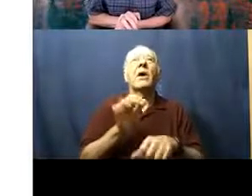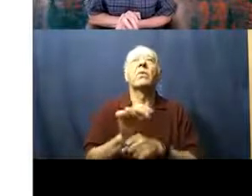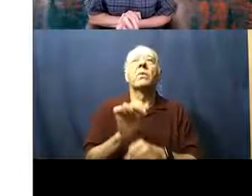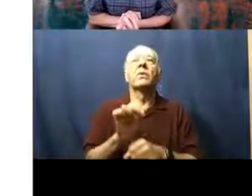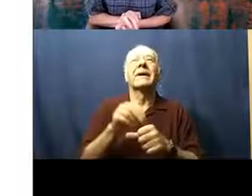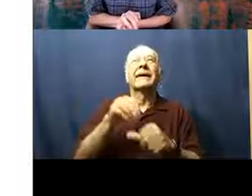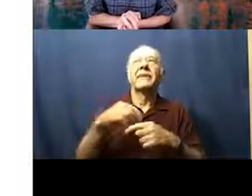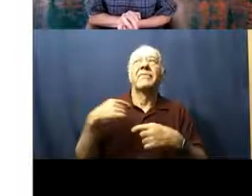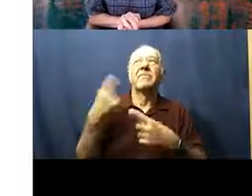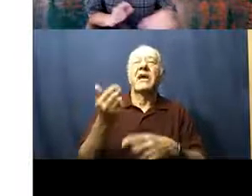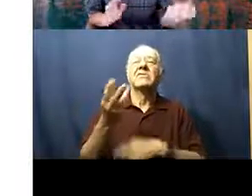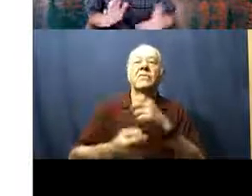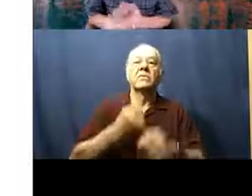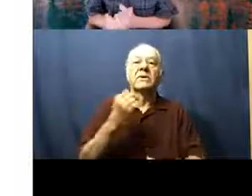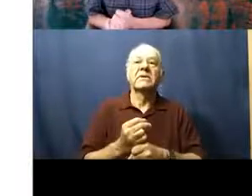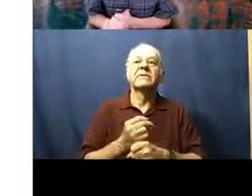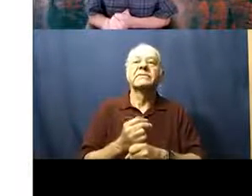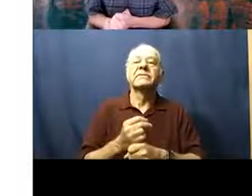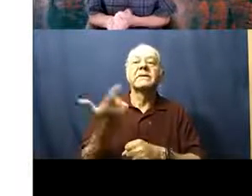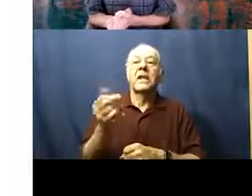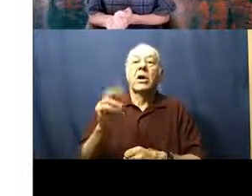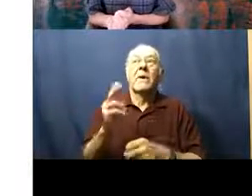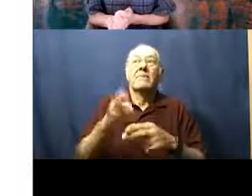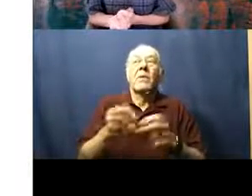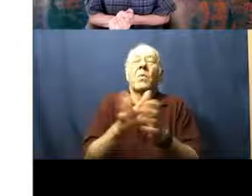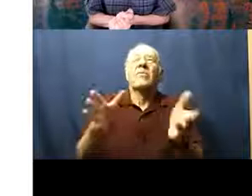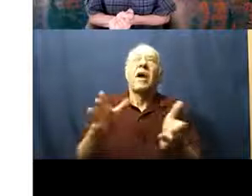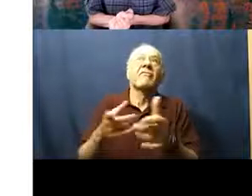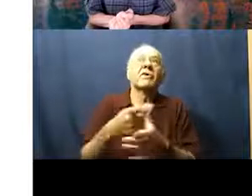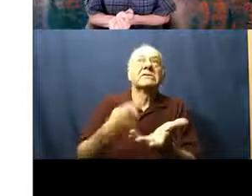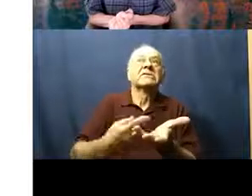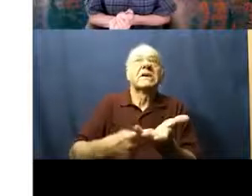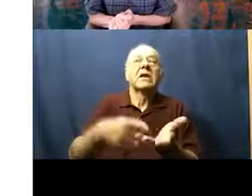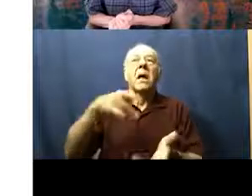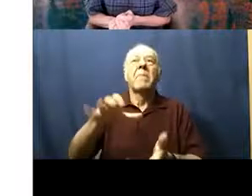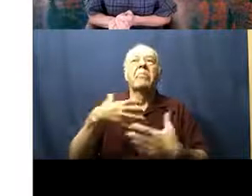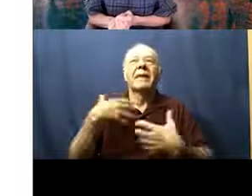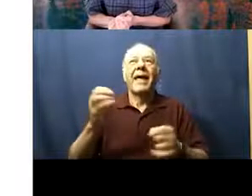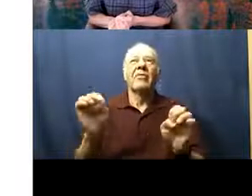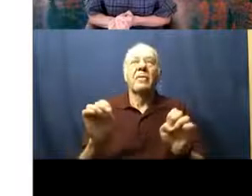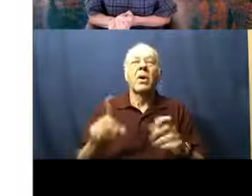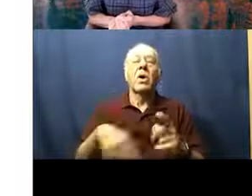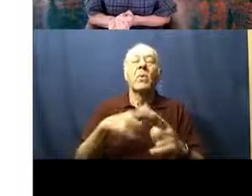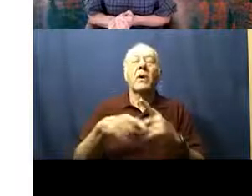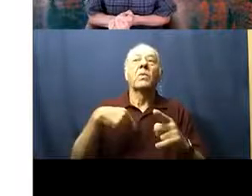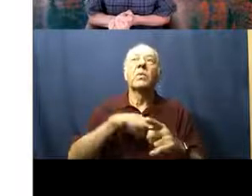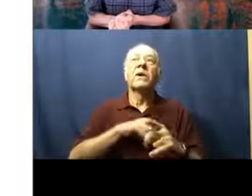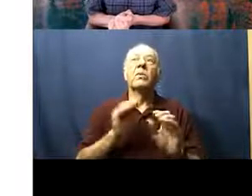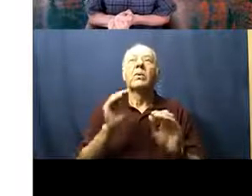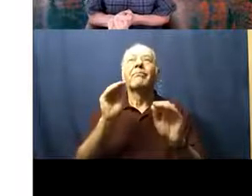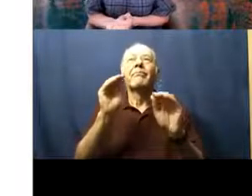the past couple of years, as Gwen indicated, without talking about the public health emergency. And when we were putting